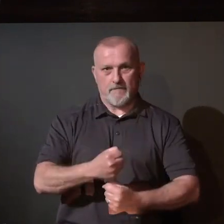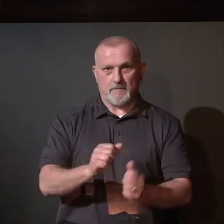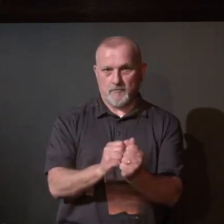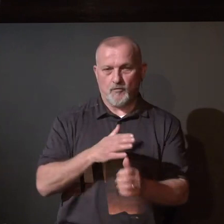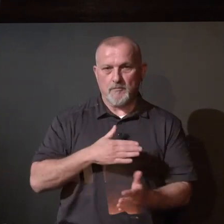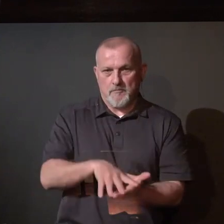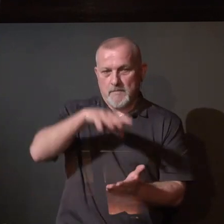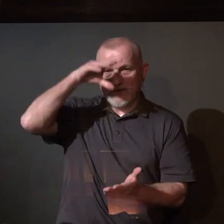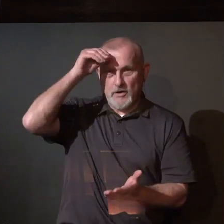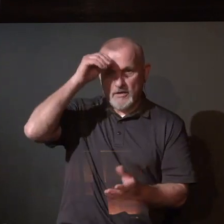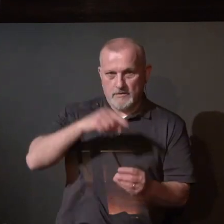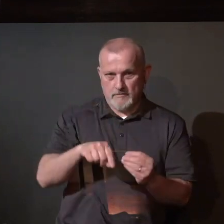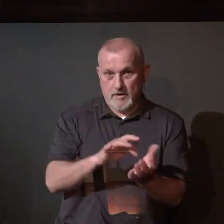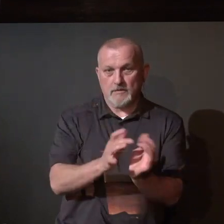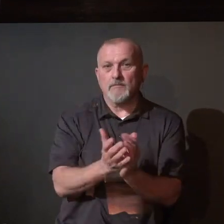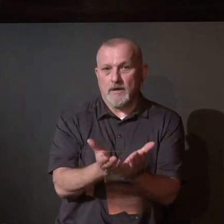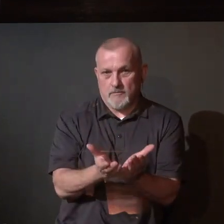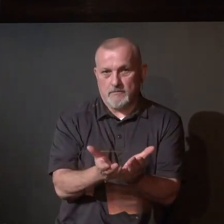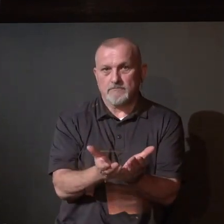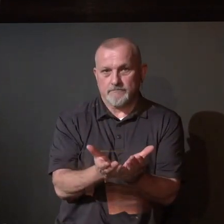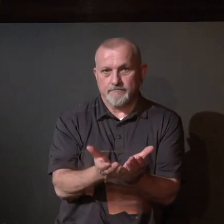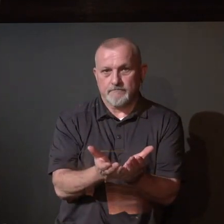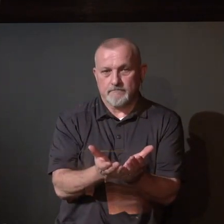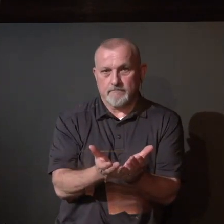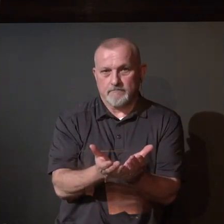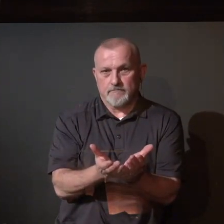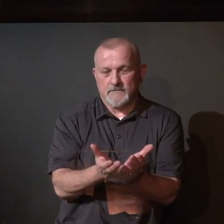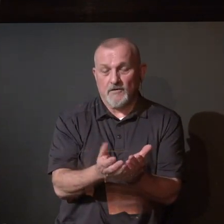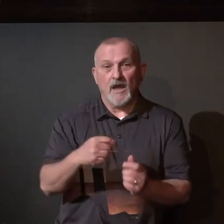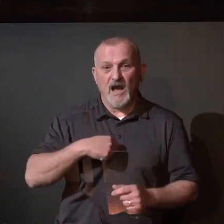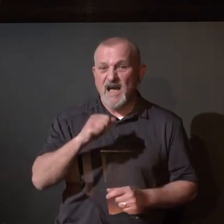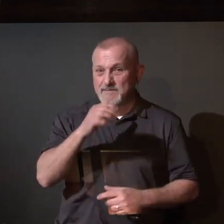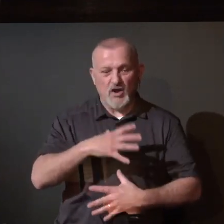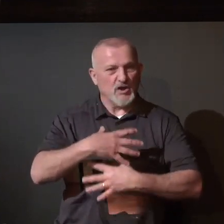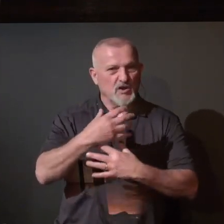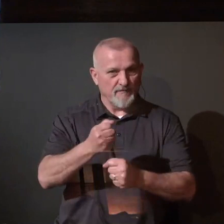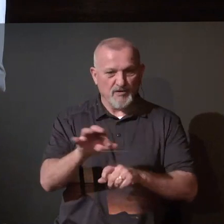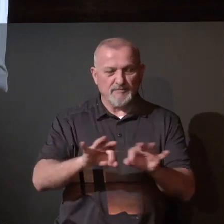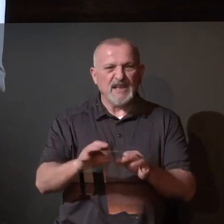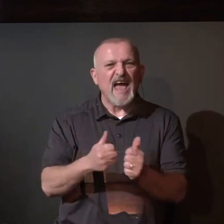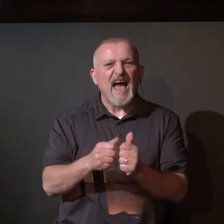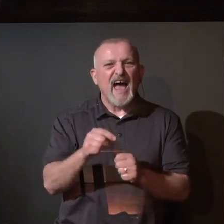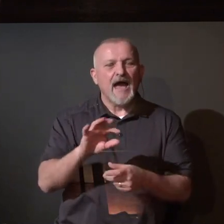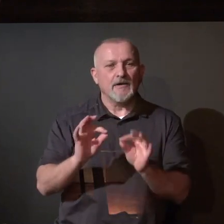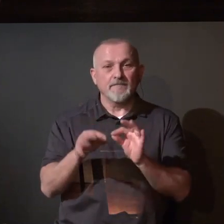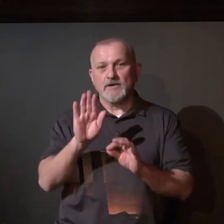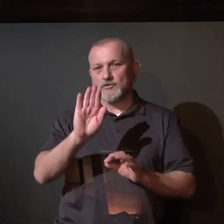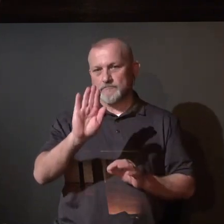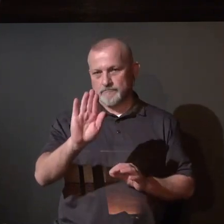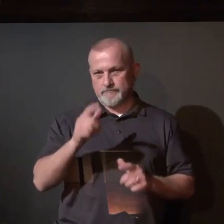my knowledge of the Bible. So I'm not confident to tell you how to fix your life. But here's what I